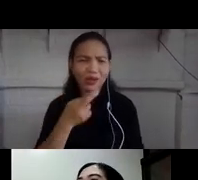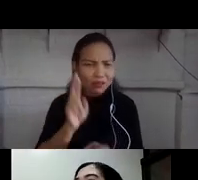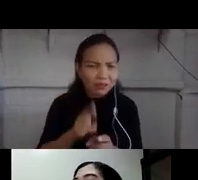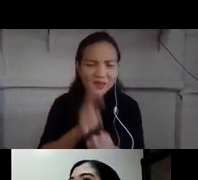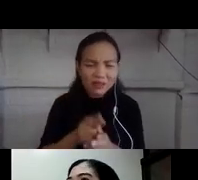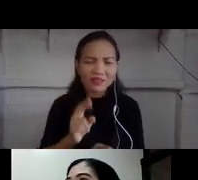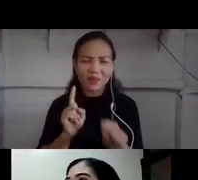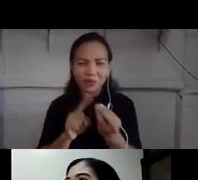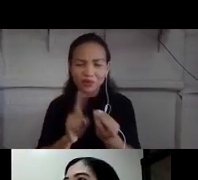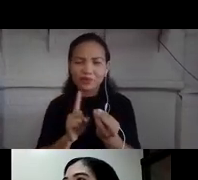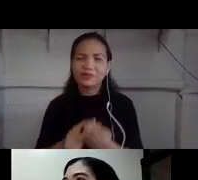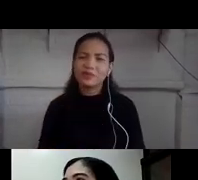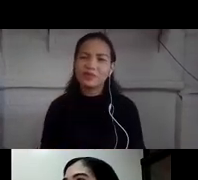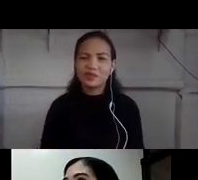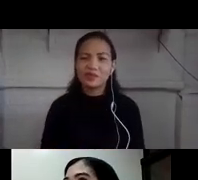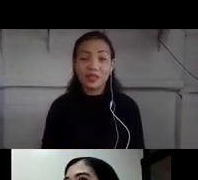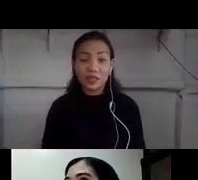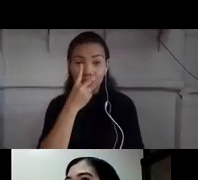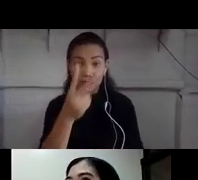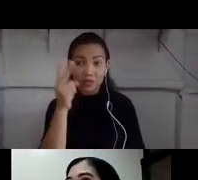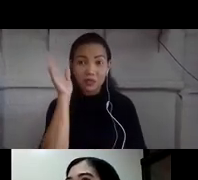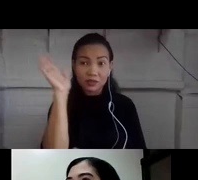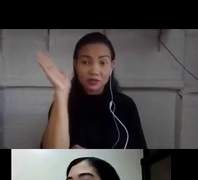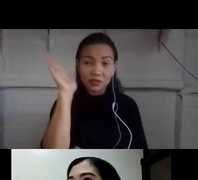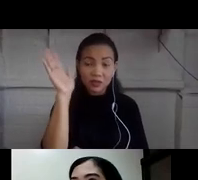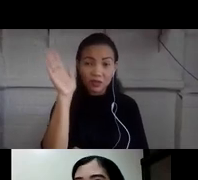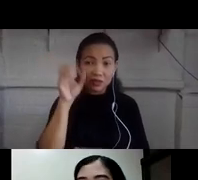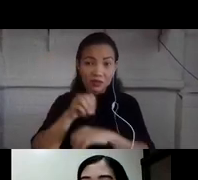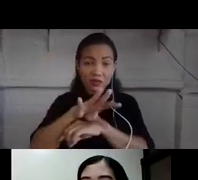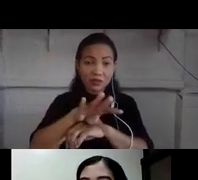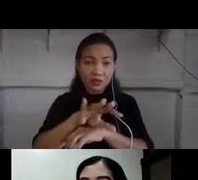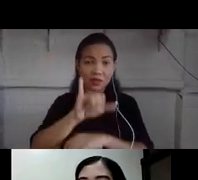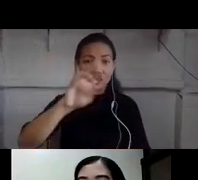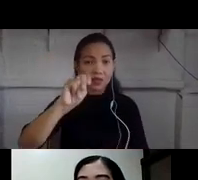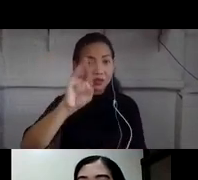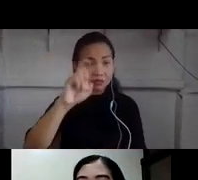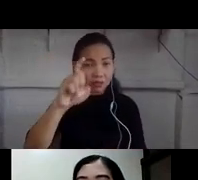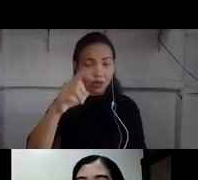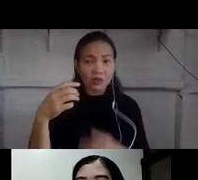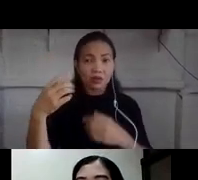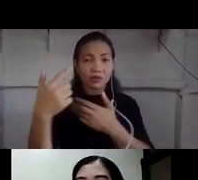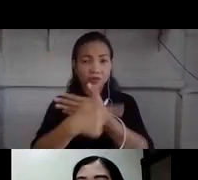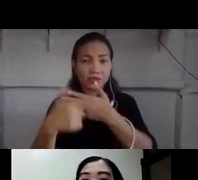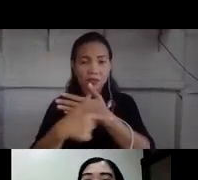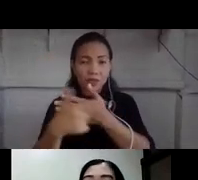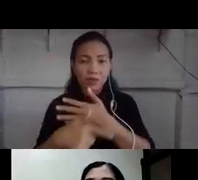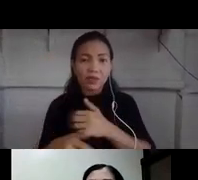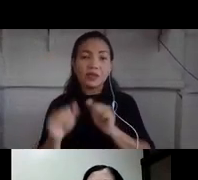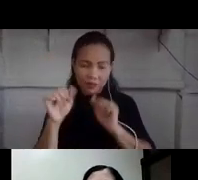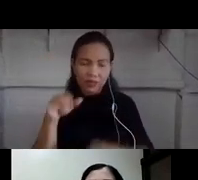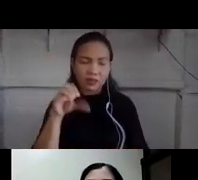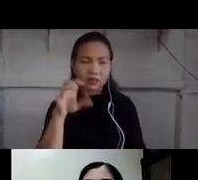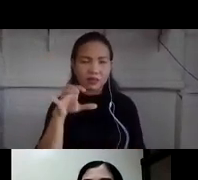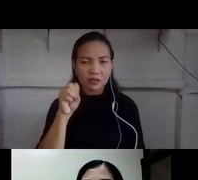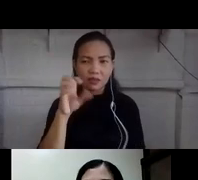Okay. Can you see the screen na po? The inbox of Gmail? Yes, ma'am. Okay, sige.